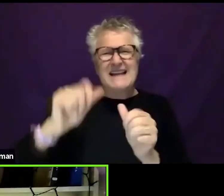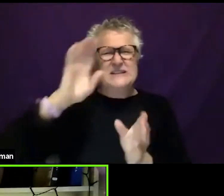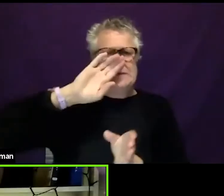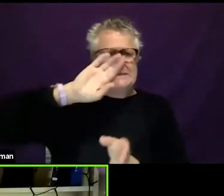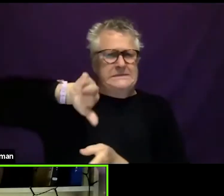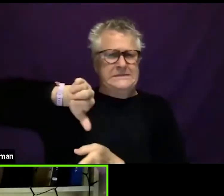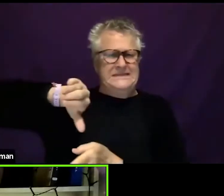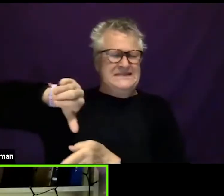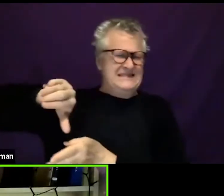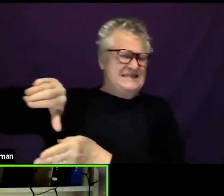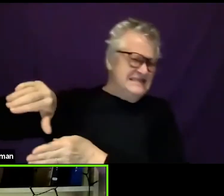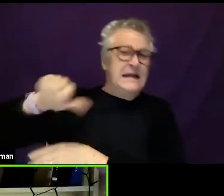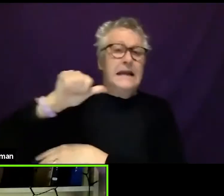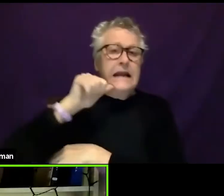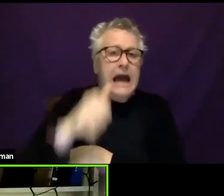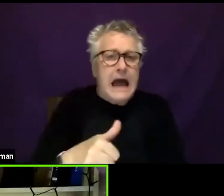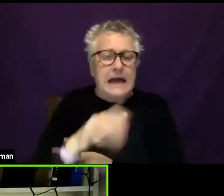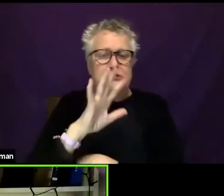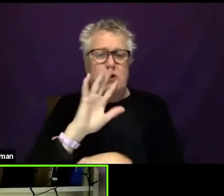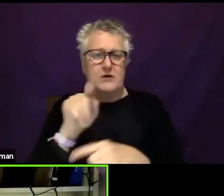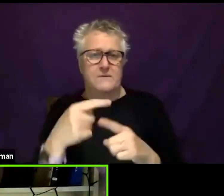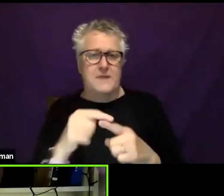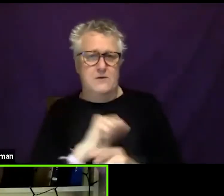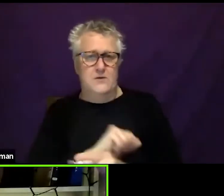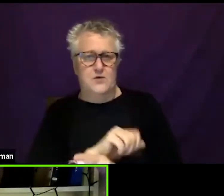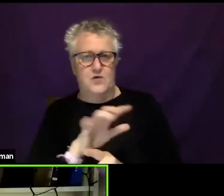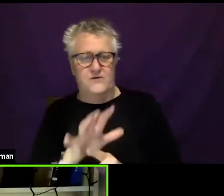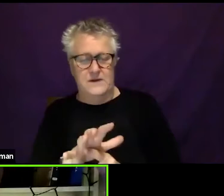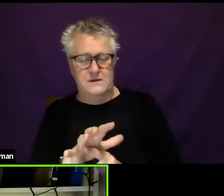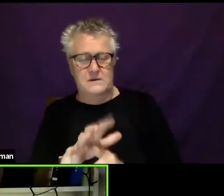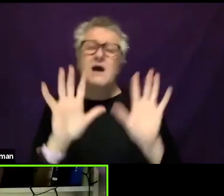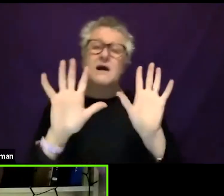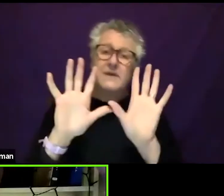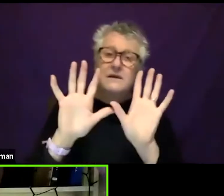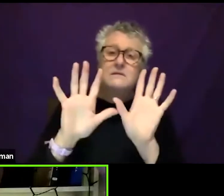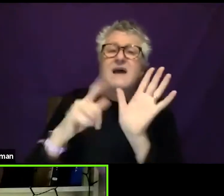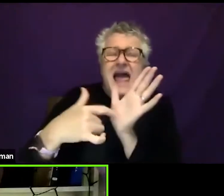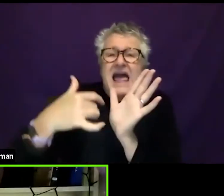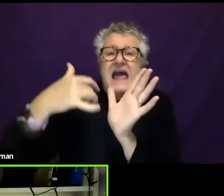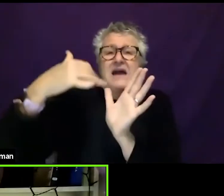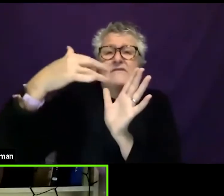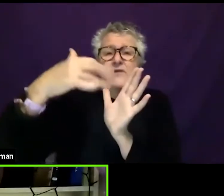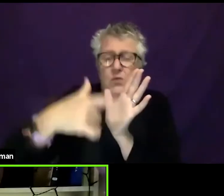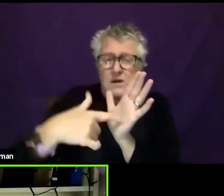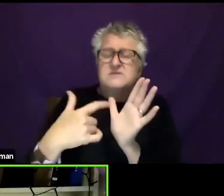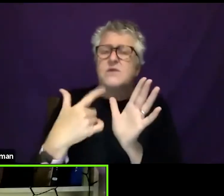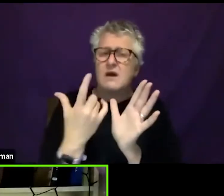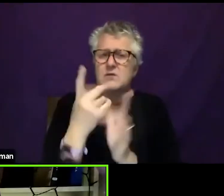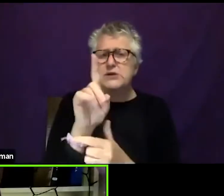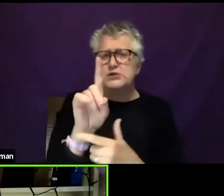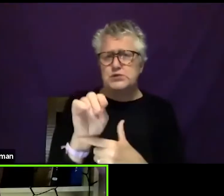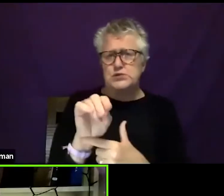or advocacy sessions, we do talk about it, because we want to, upskill each other and support each other.